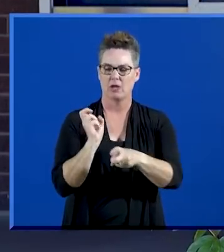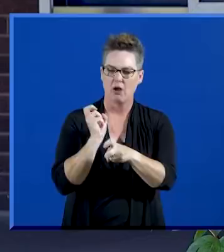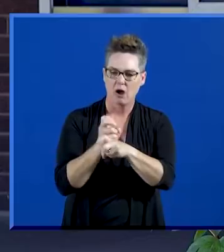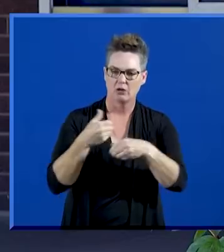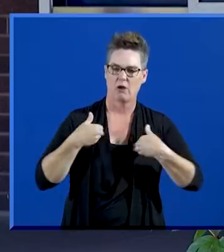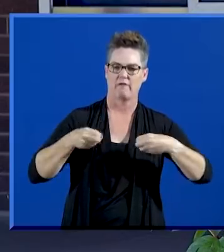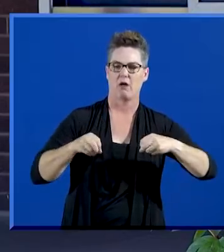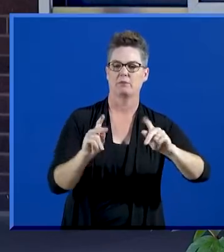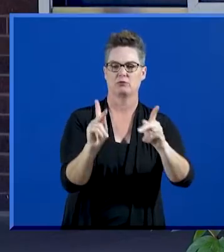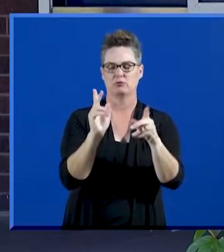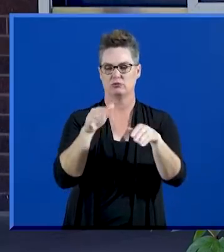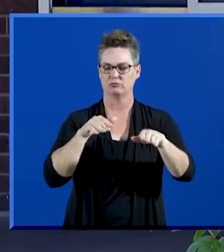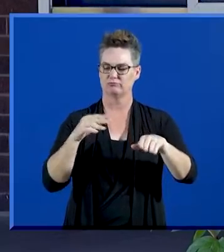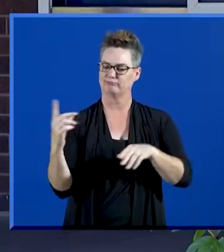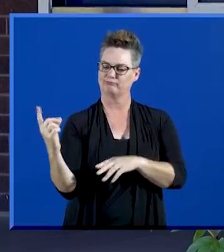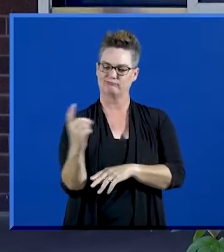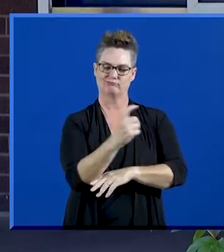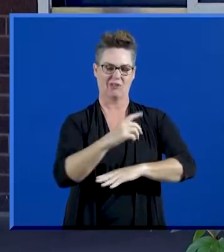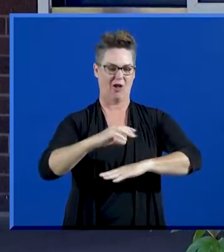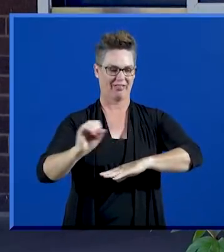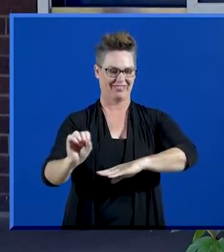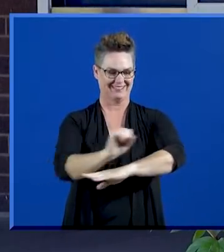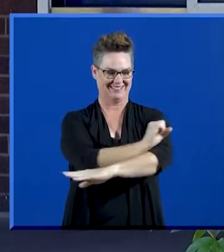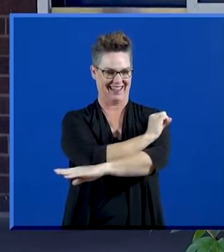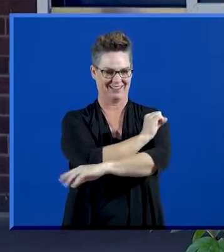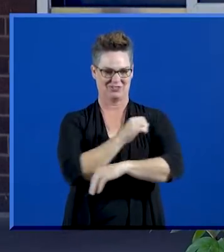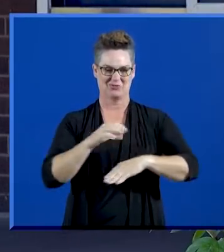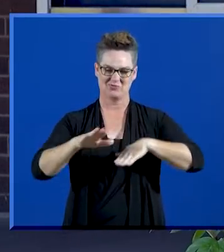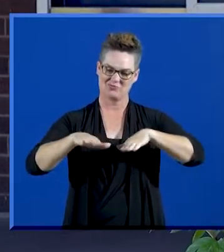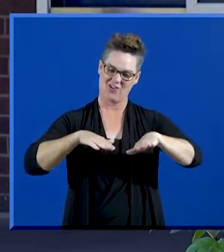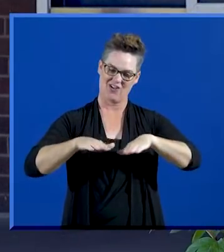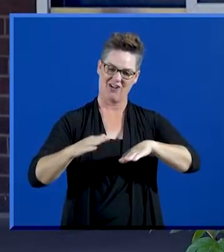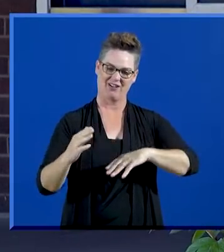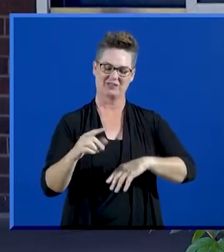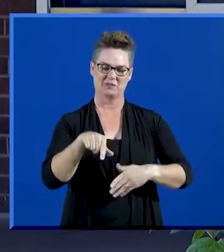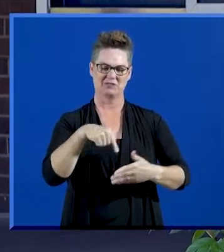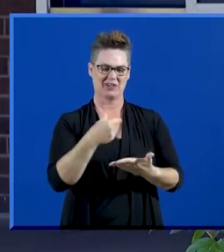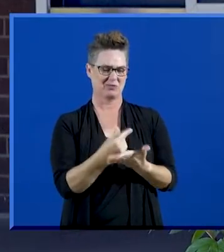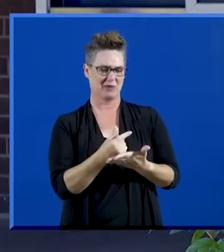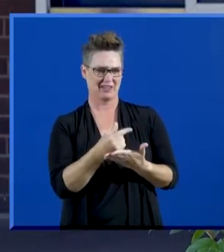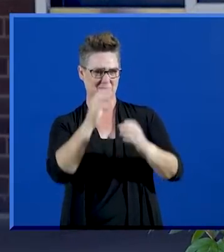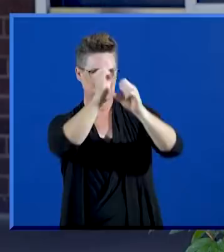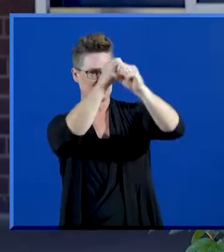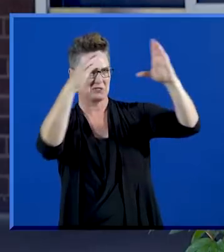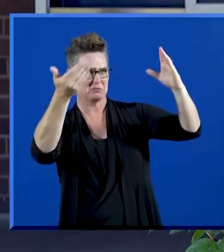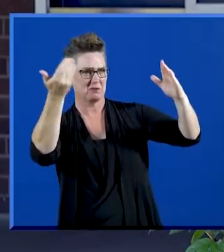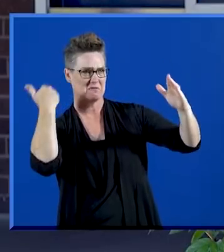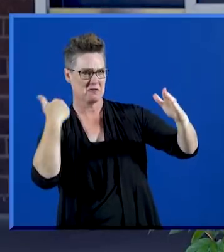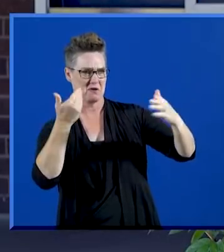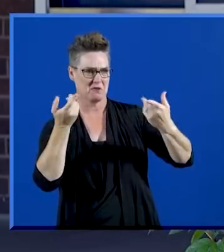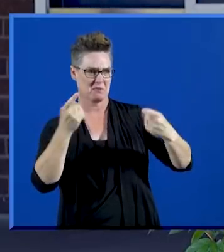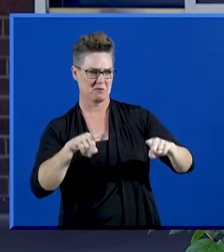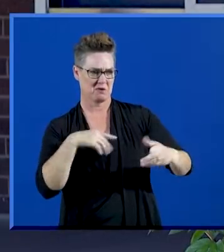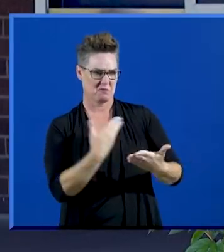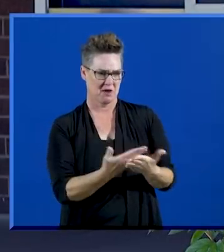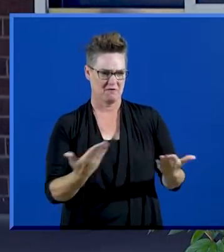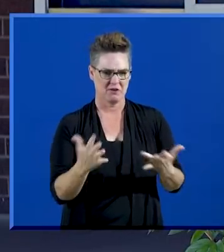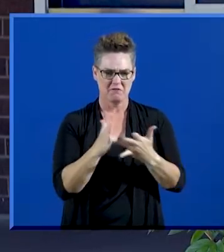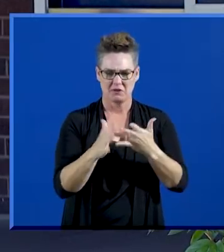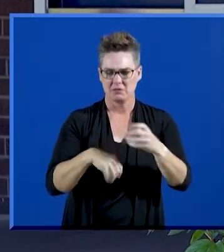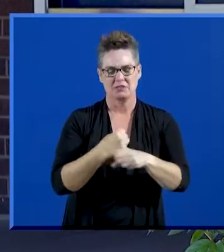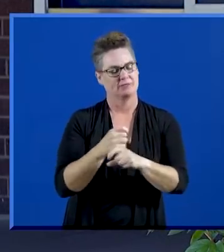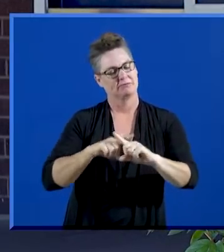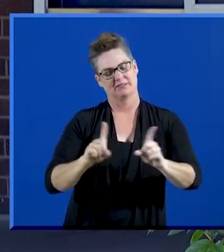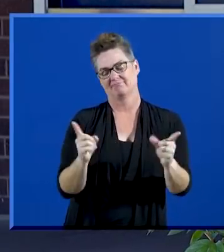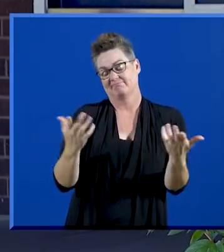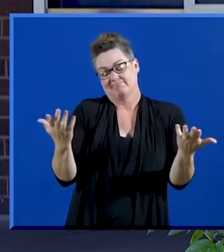you has worked incredibly hard to have the opportunity to walk across the stage. This might not be the graduation we pictured in our minds when we walked on